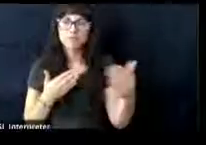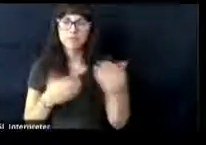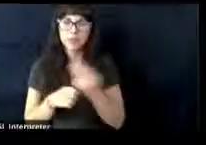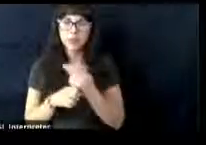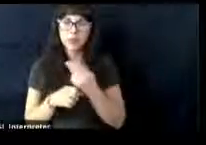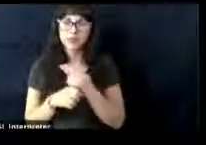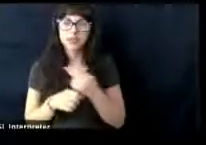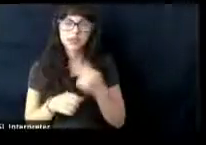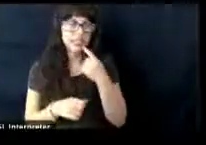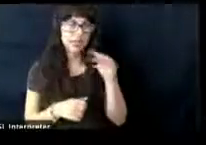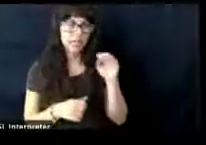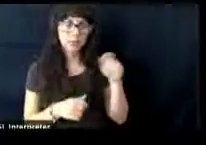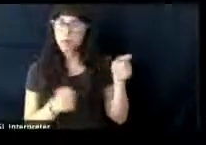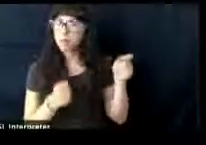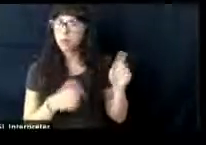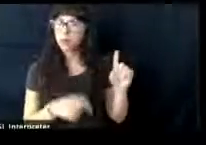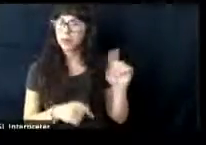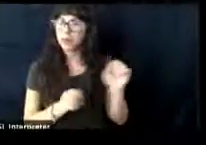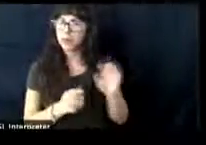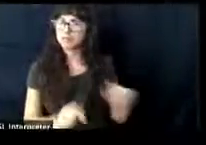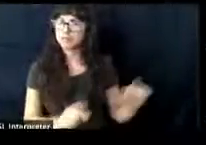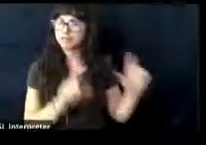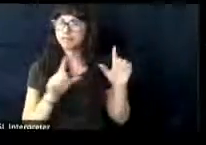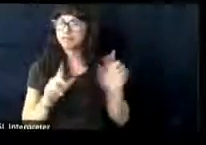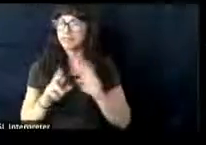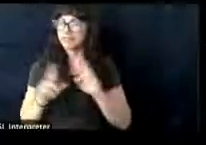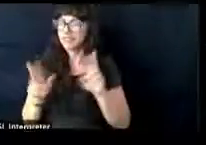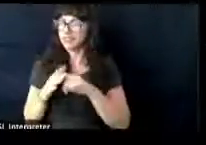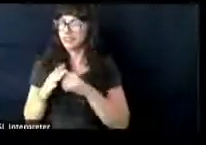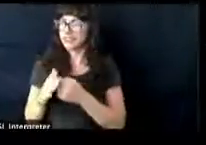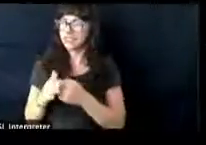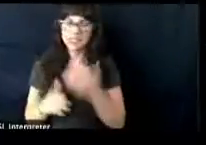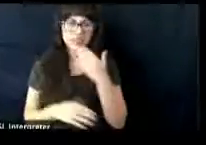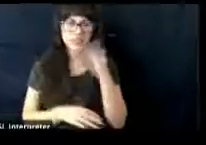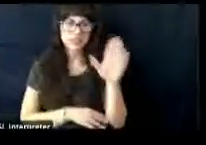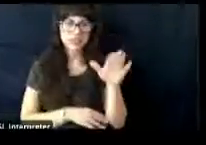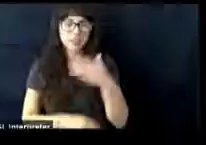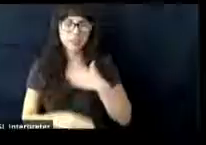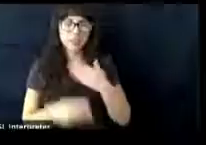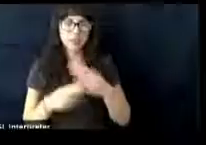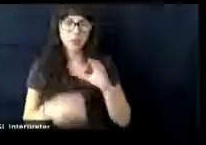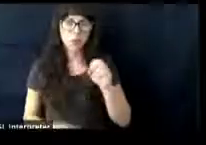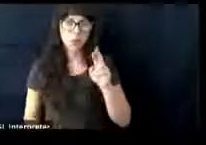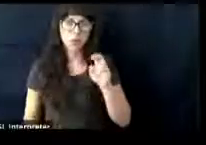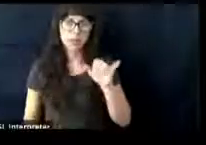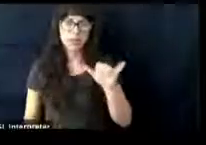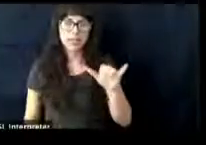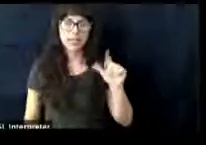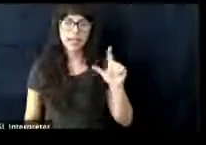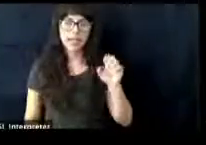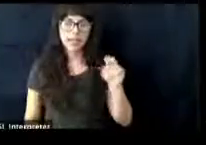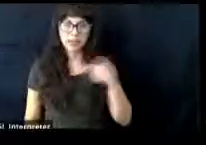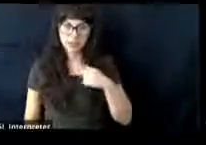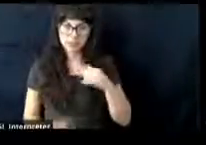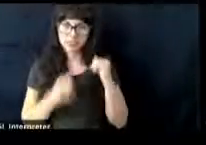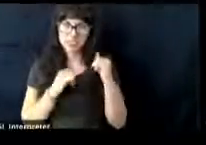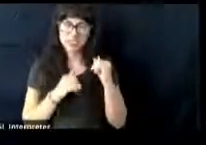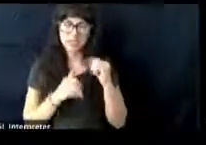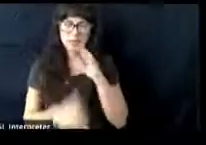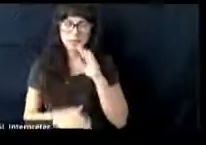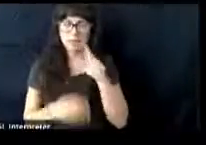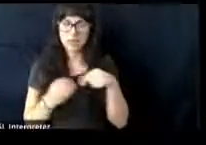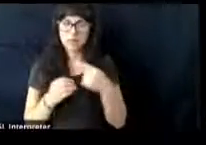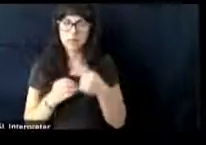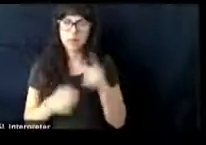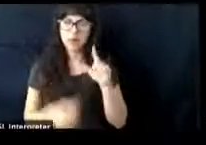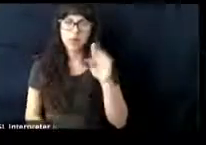is yours. Good afternoon, commissioners. My name is Corey Allen. I'd like to also speak about the City of Long Beach.